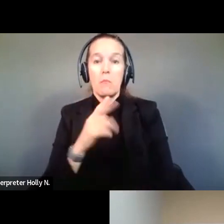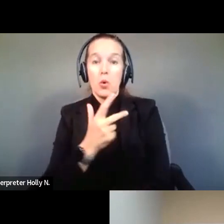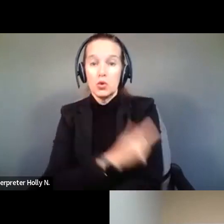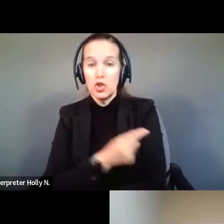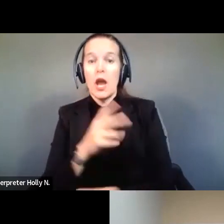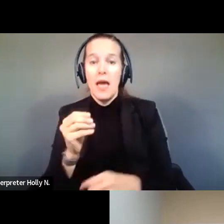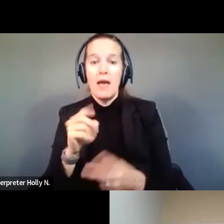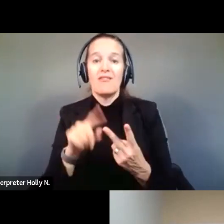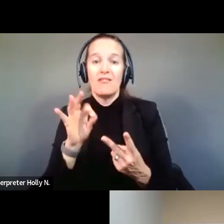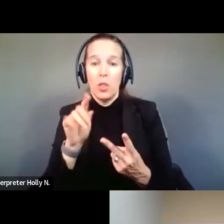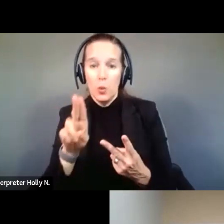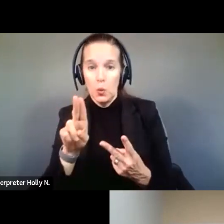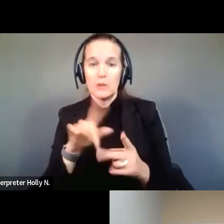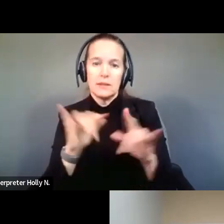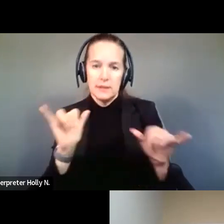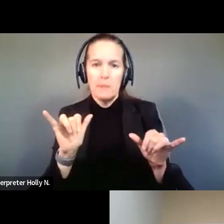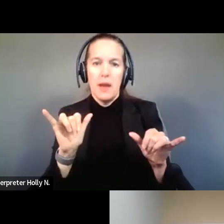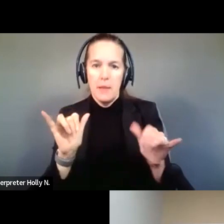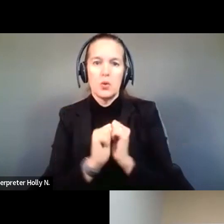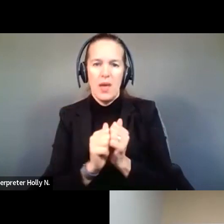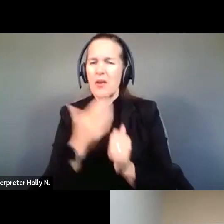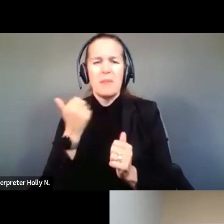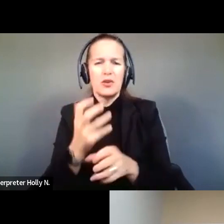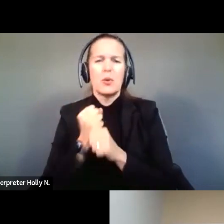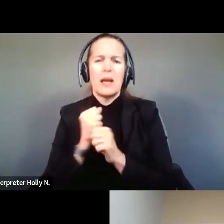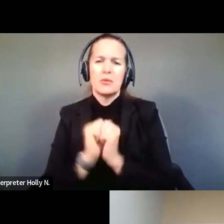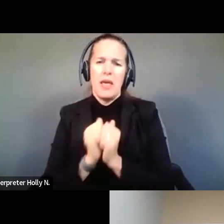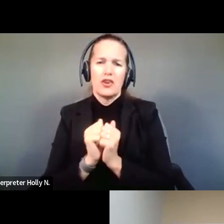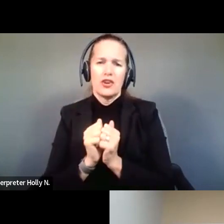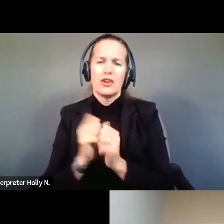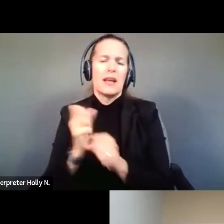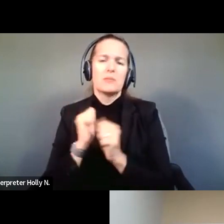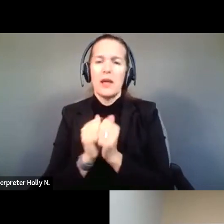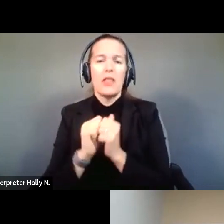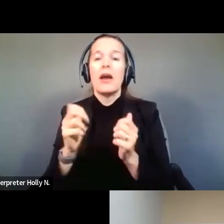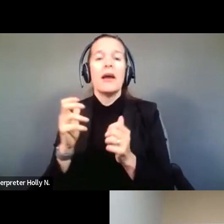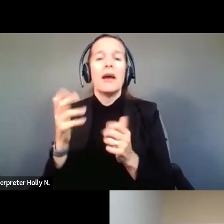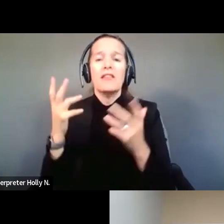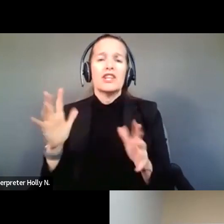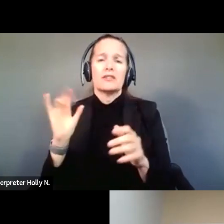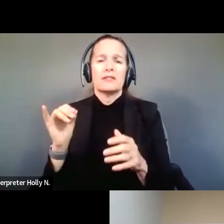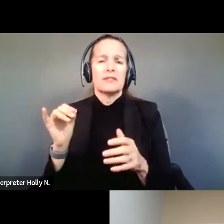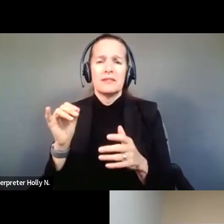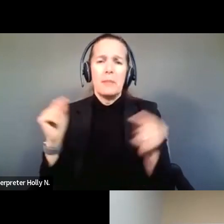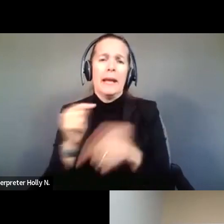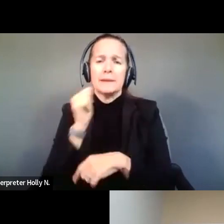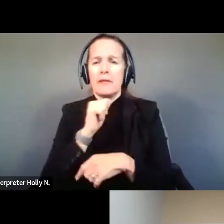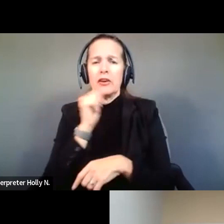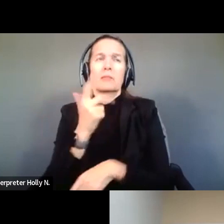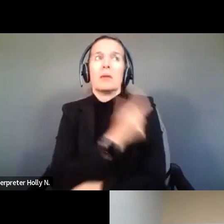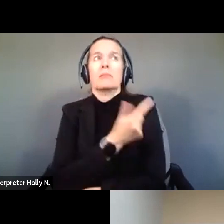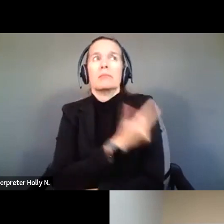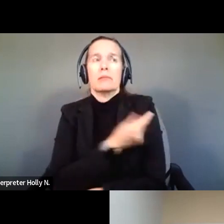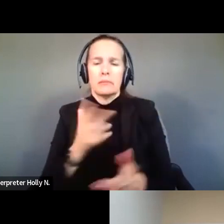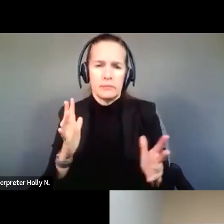bivalent booster on the same day together. It's better to get them together, get the pain and suffering over with, and it wasn't nearly as bad from my